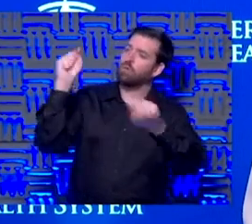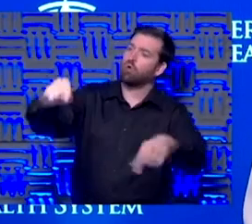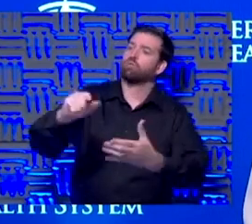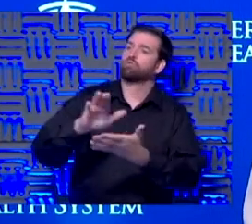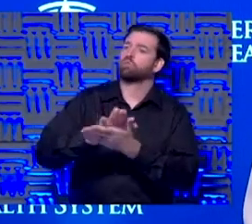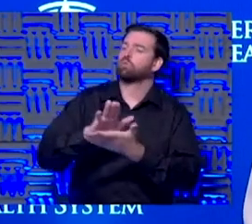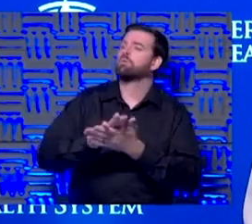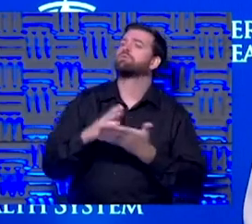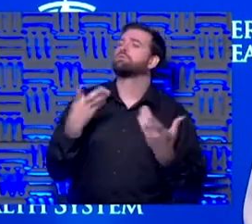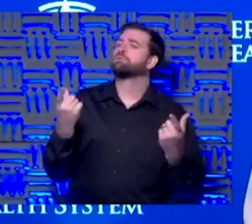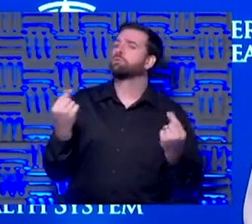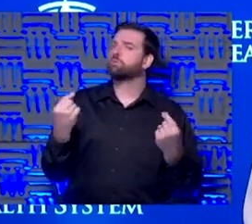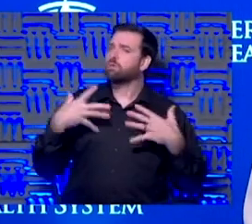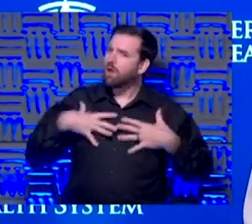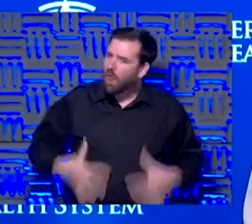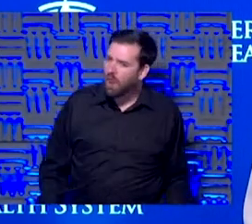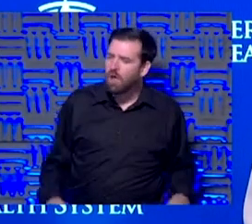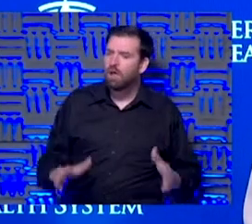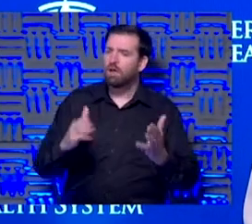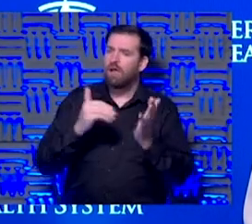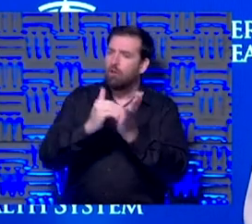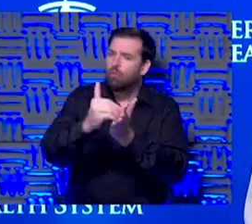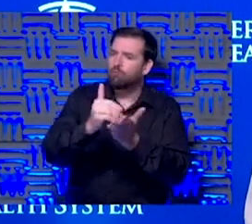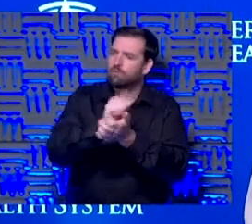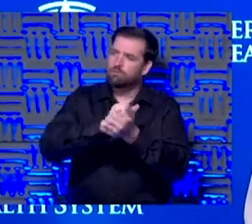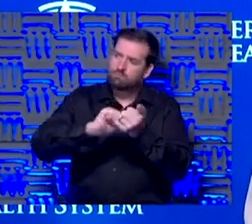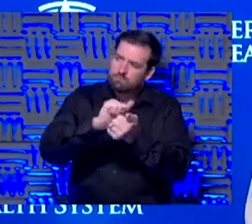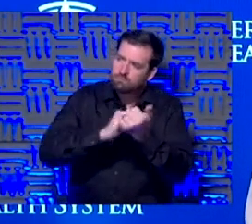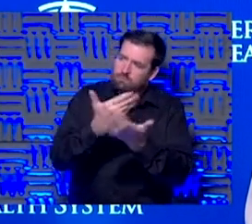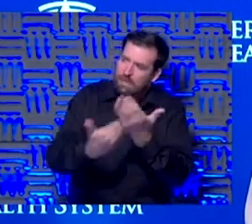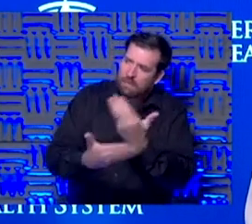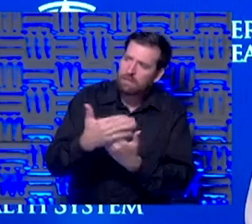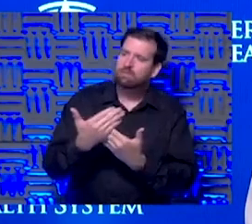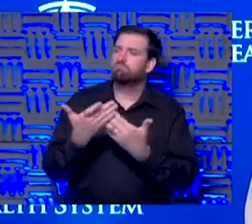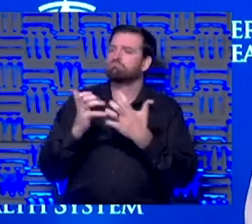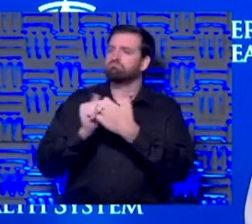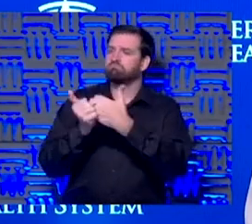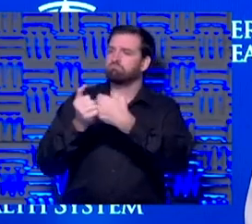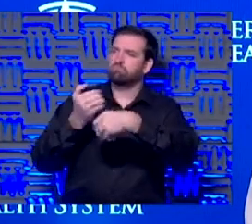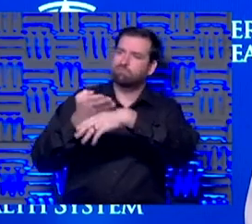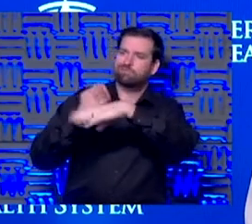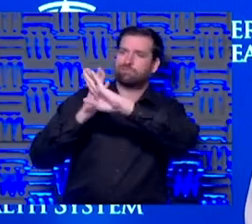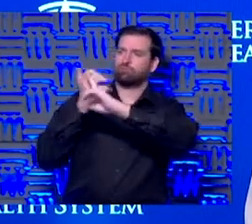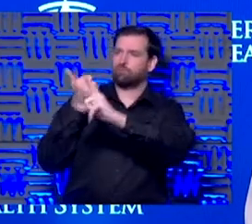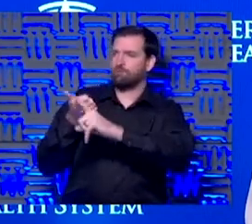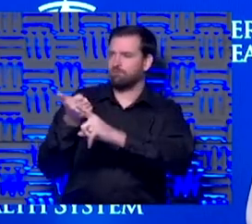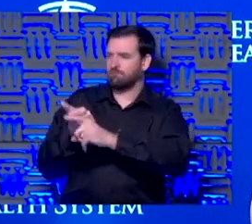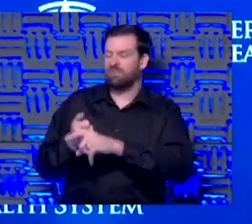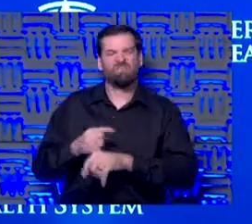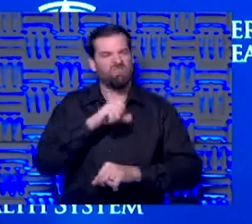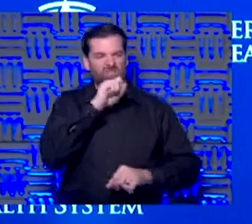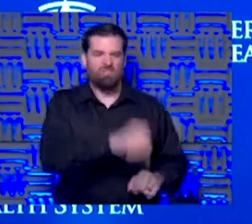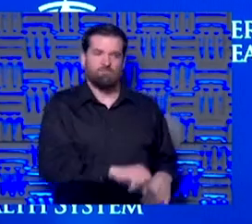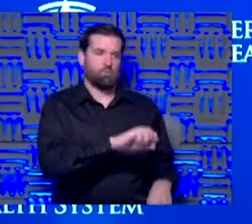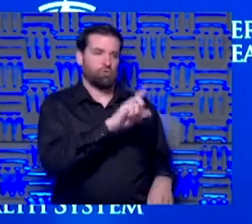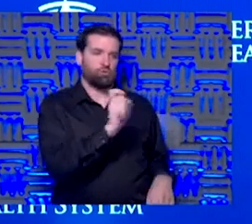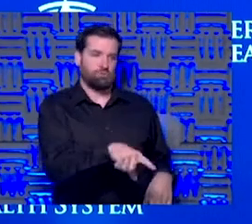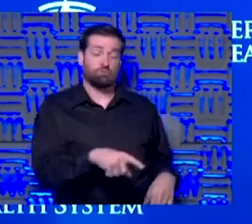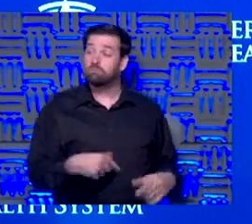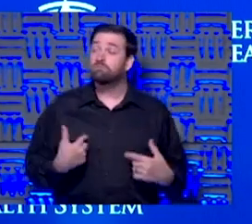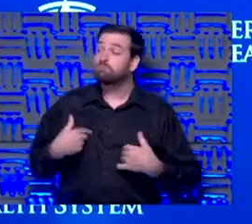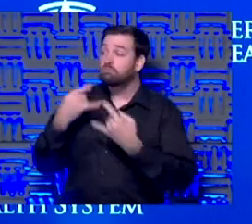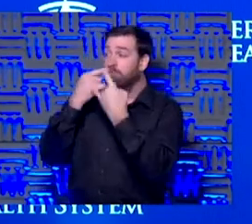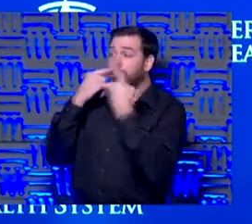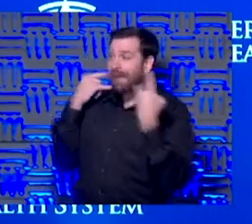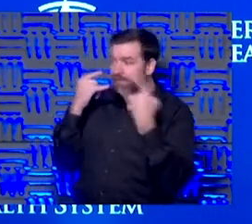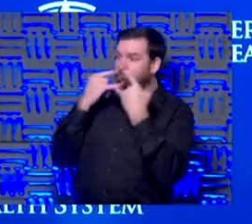be? What are you going to wear? How often are you going to wash your hands? How would you protect yourself throughout the whole day? Well, I know my first answer is wear a mask,